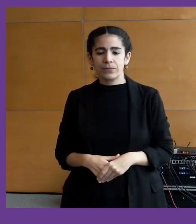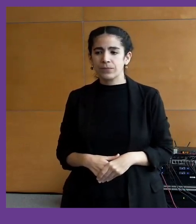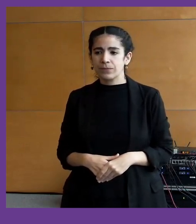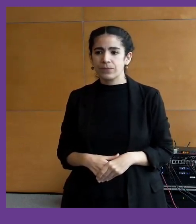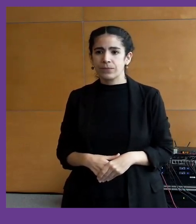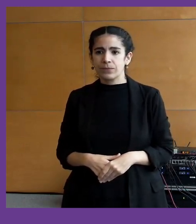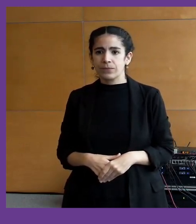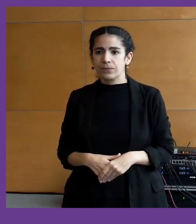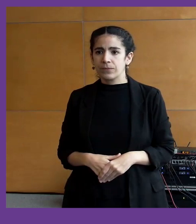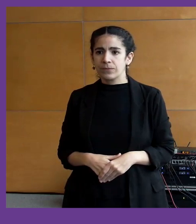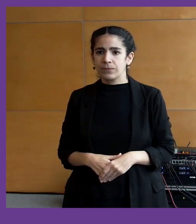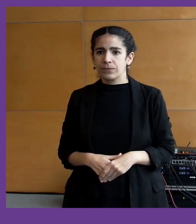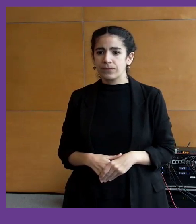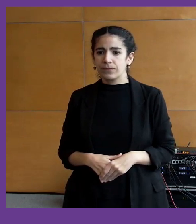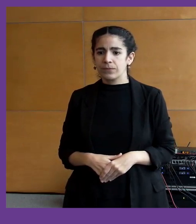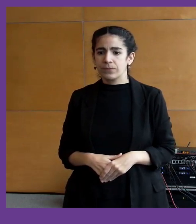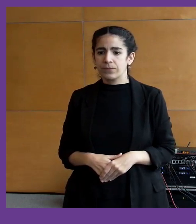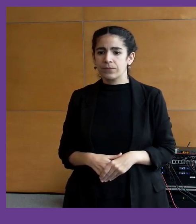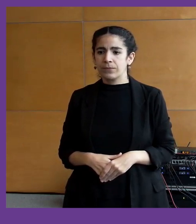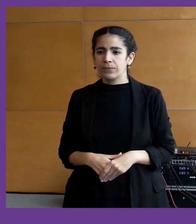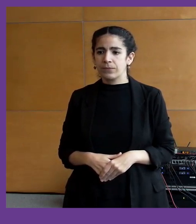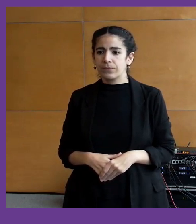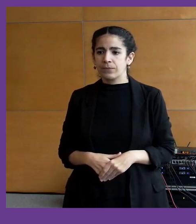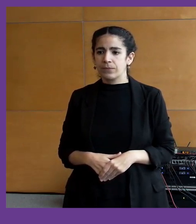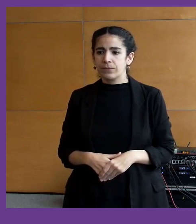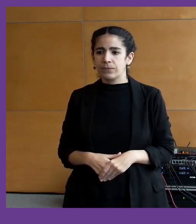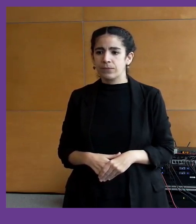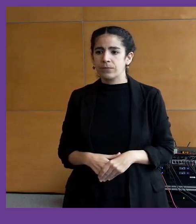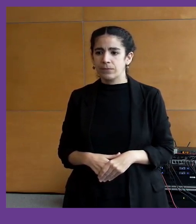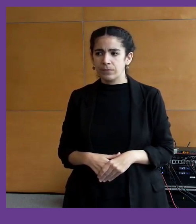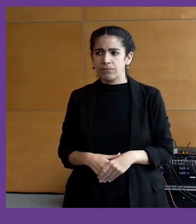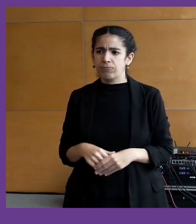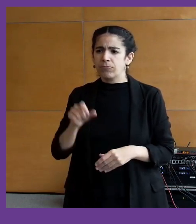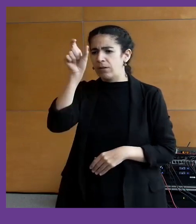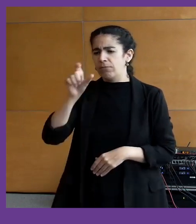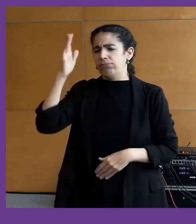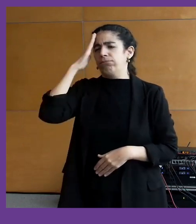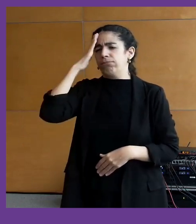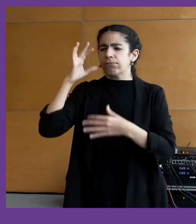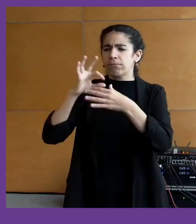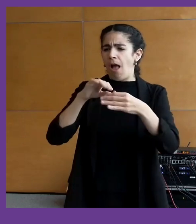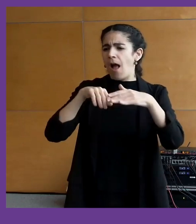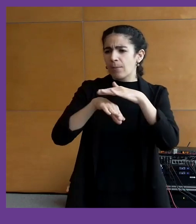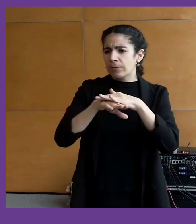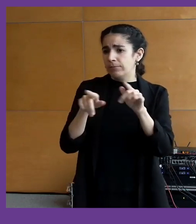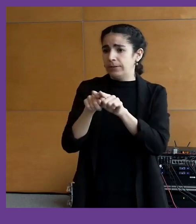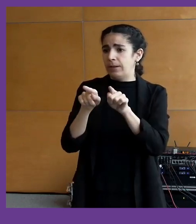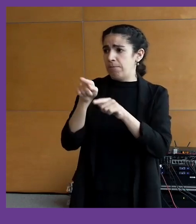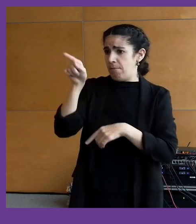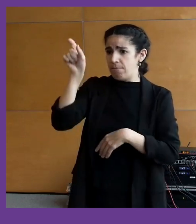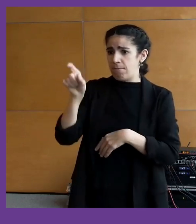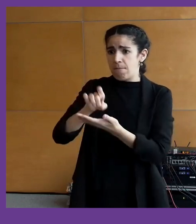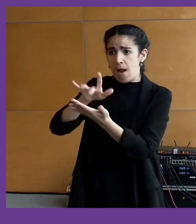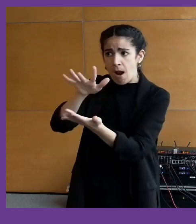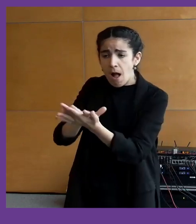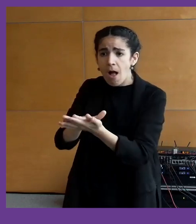colleagues, accessibility champions at destination level, Malaga and Berlin, members of the UN Tourism International